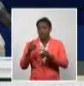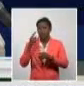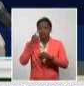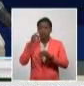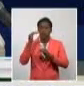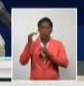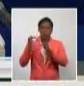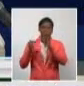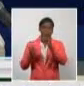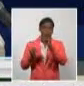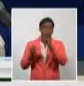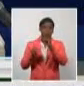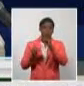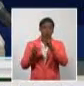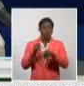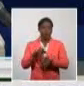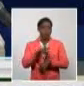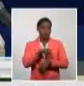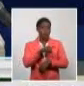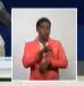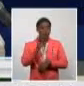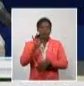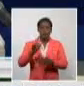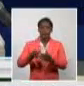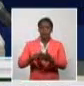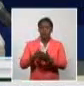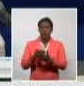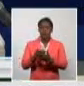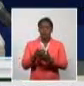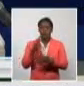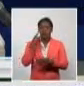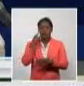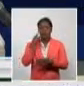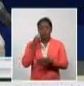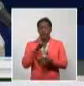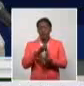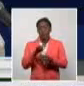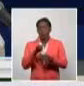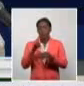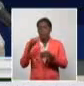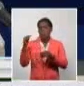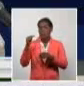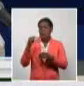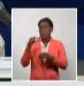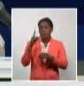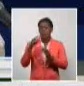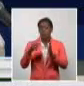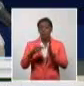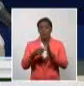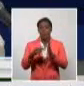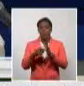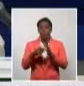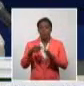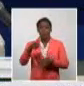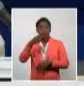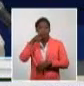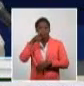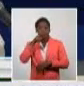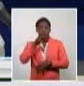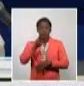556 suspected, and 334 confirmed. In primary healthcare, we have